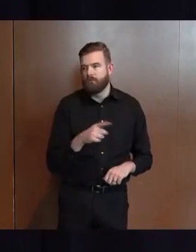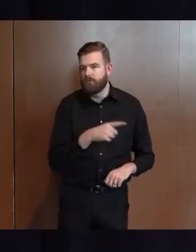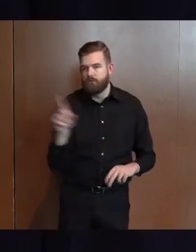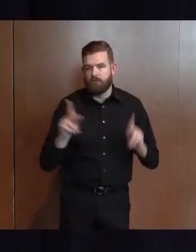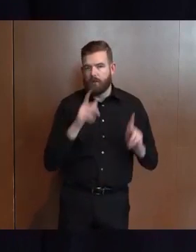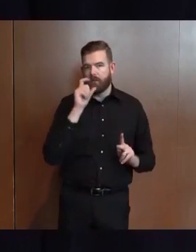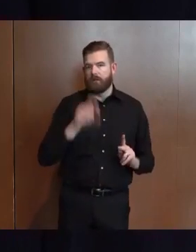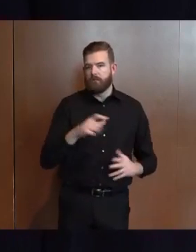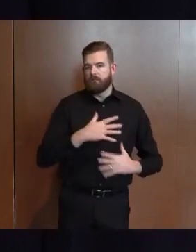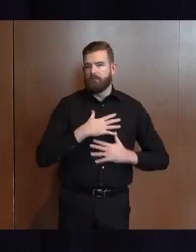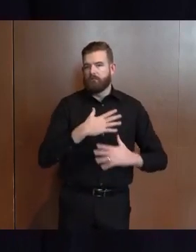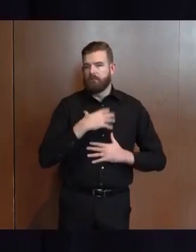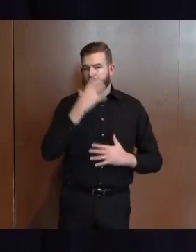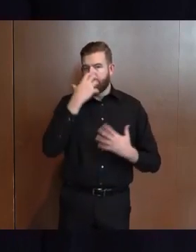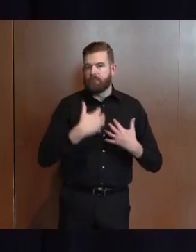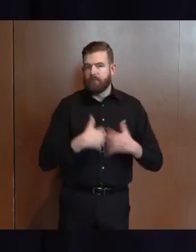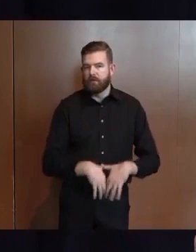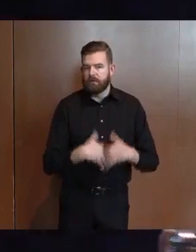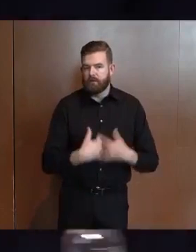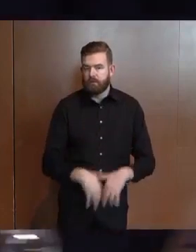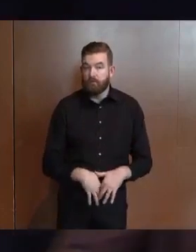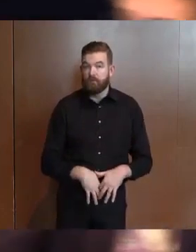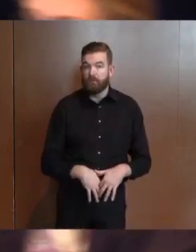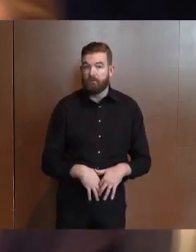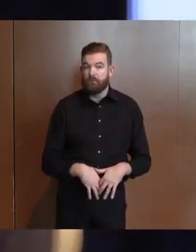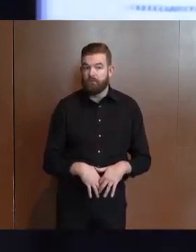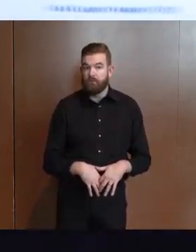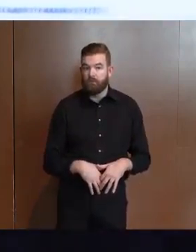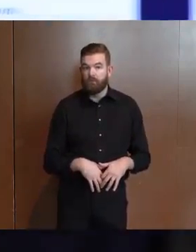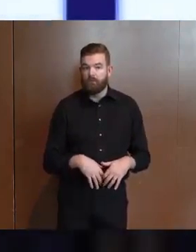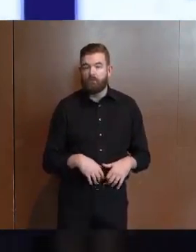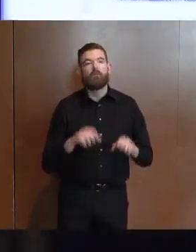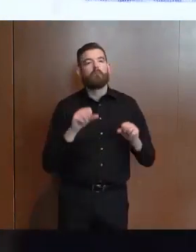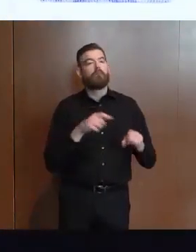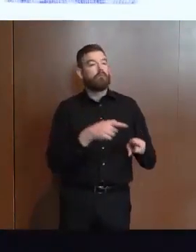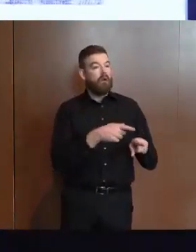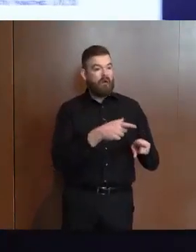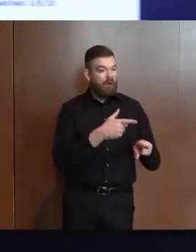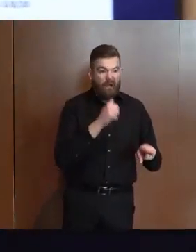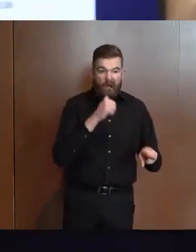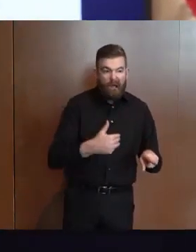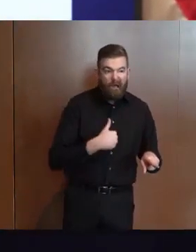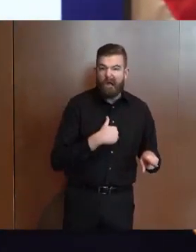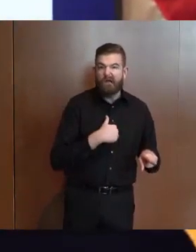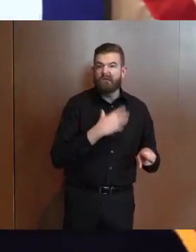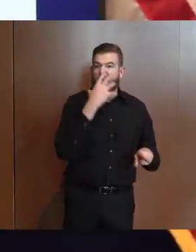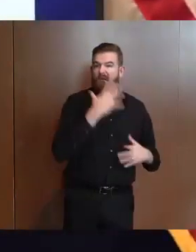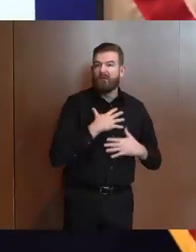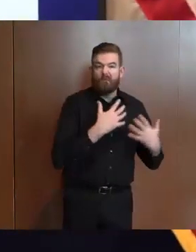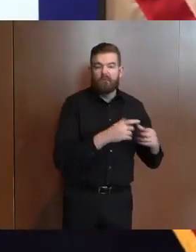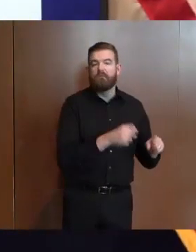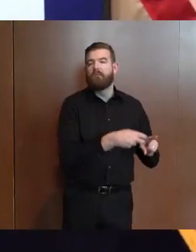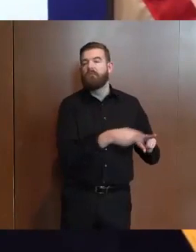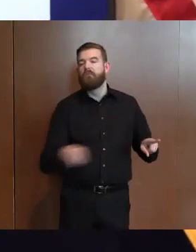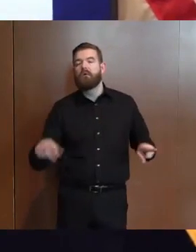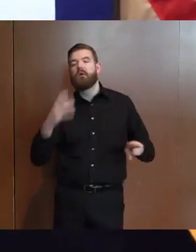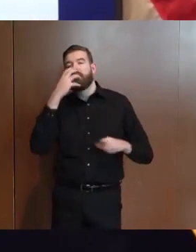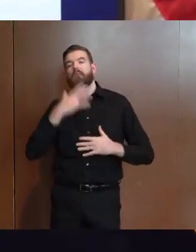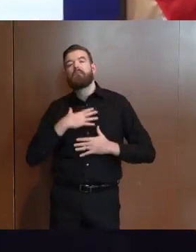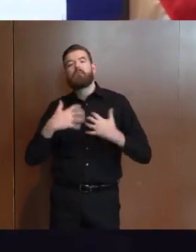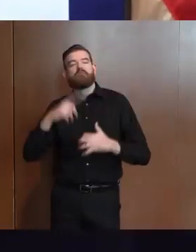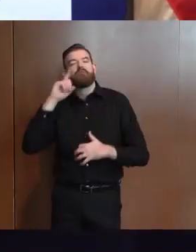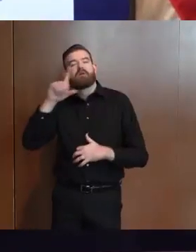news. Again, we remain light on ventilators, PPE, and beds, and there's a plan for each. One other point I